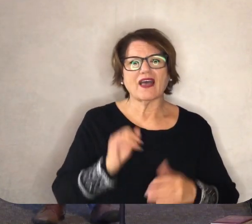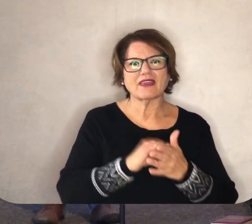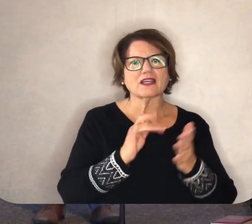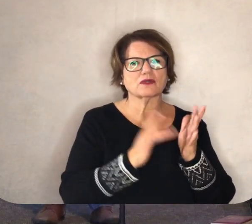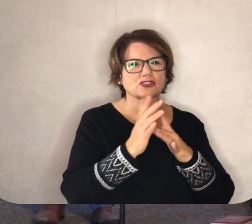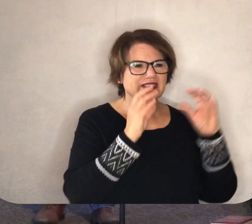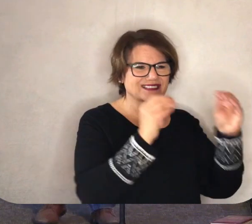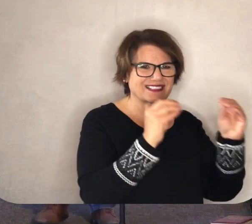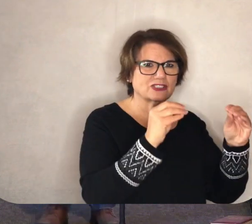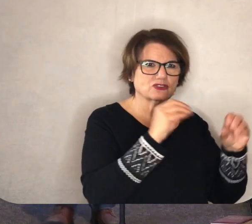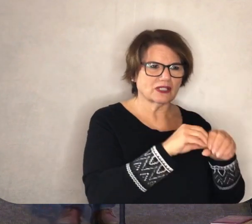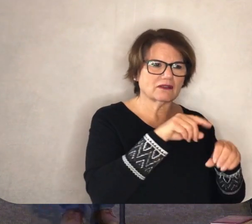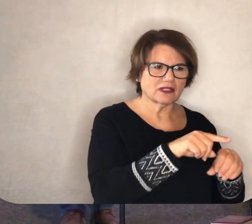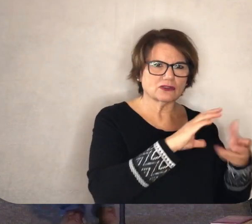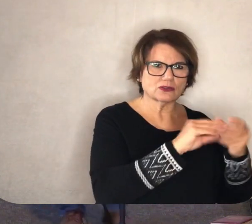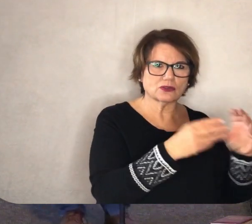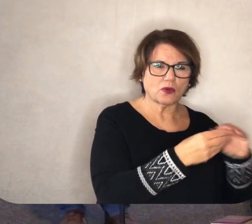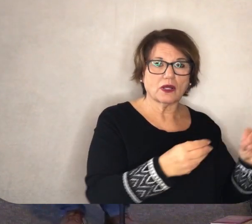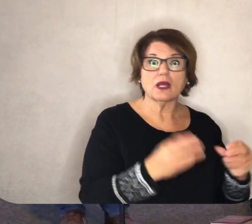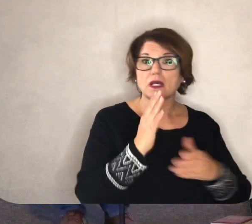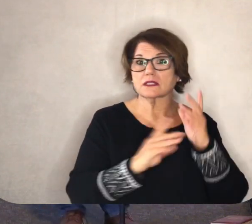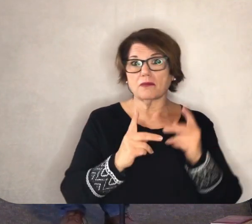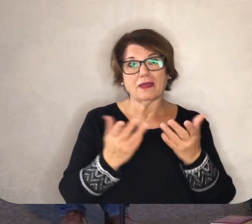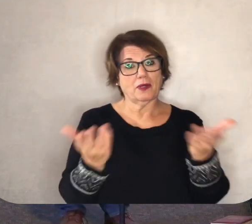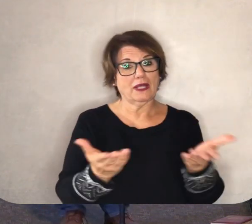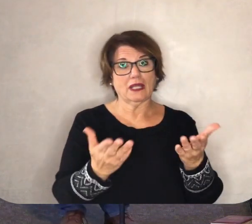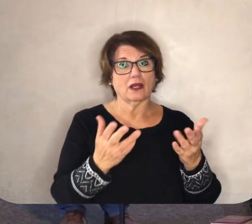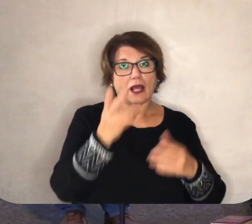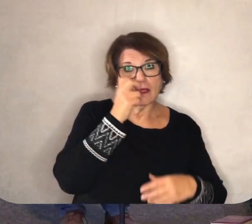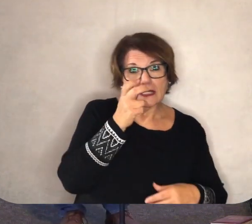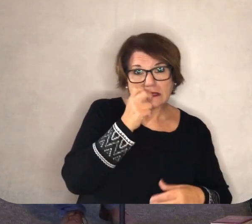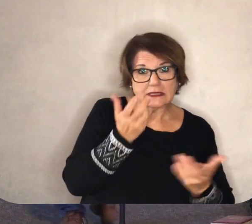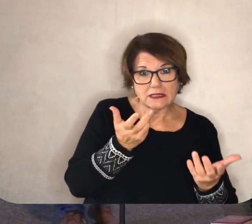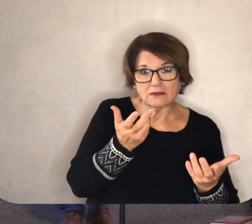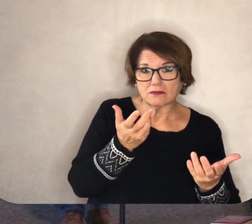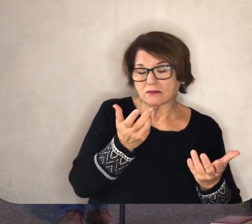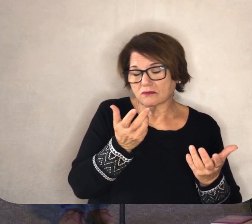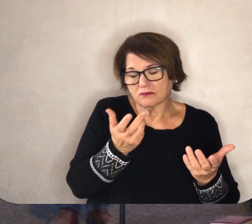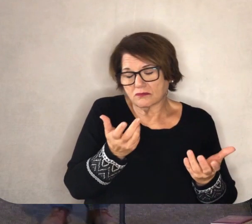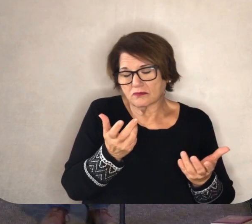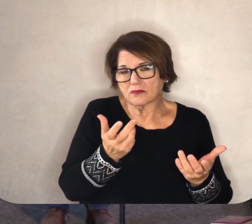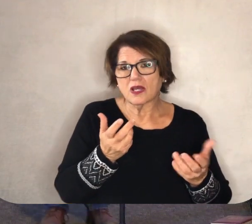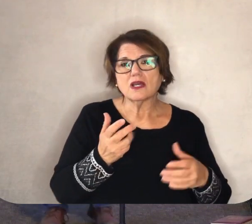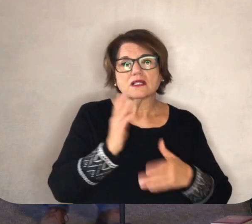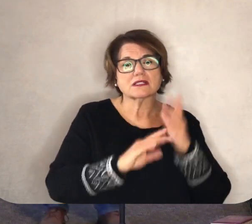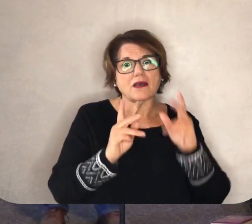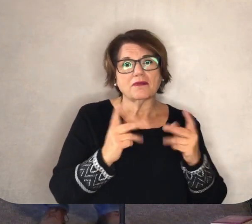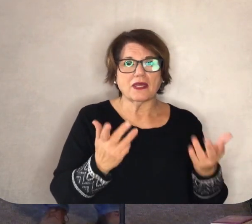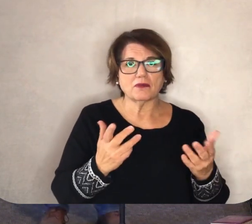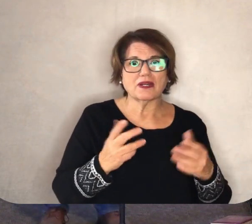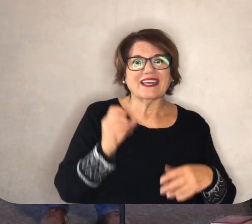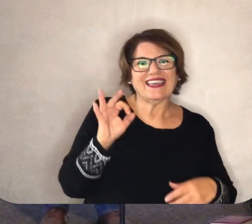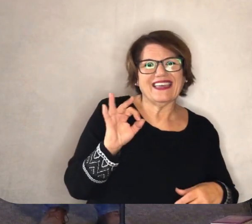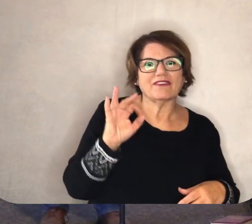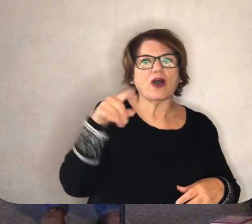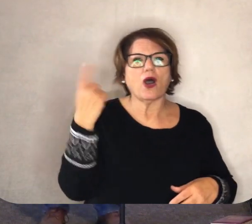Now, it may be that there are some listening this morning, and I would be pretty surprised if there were not, who are living with